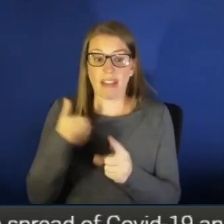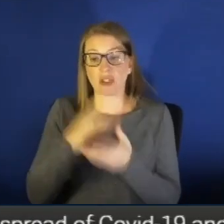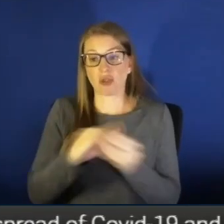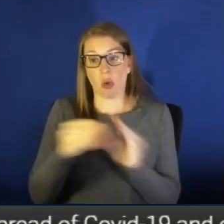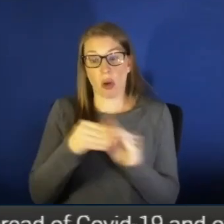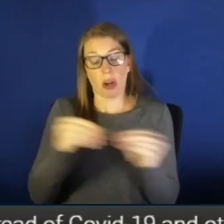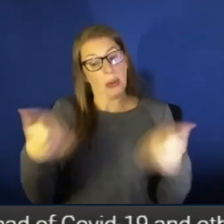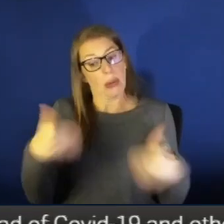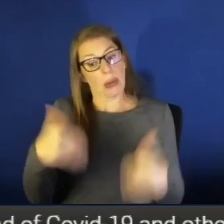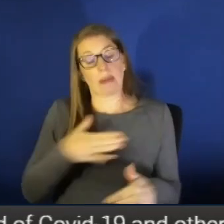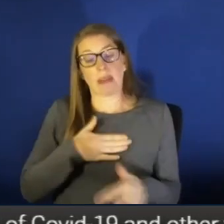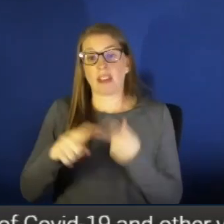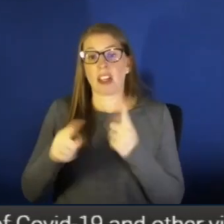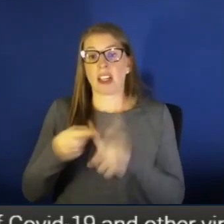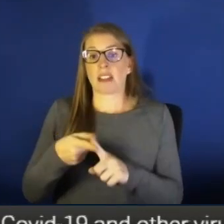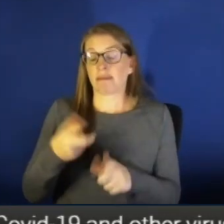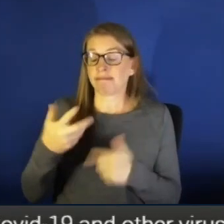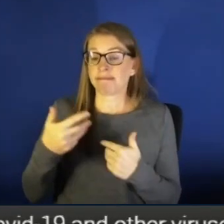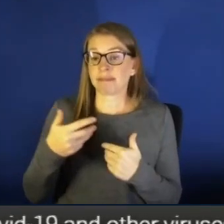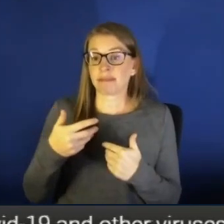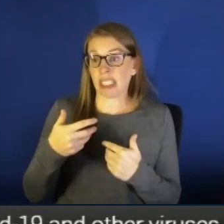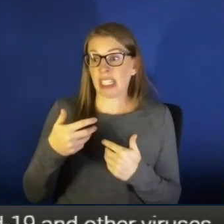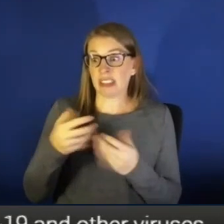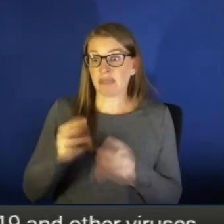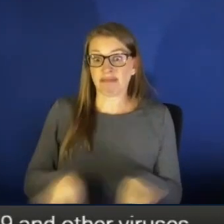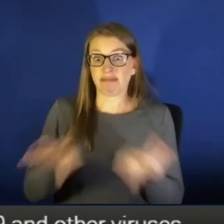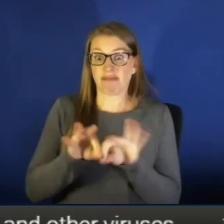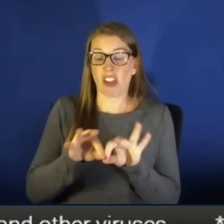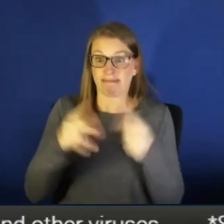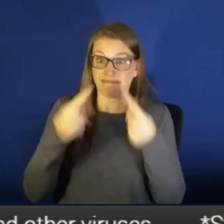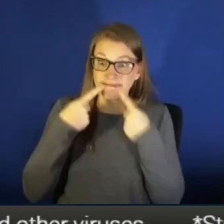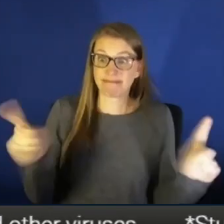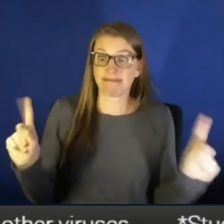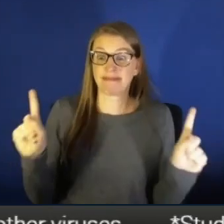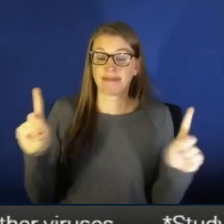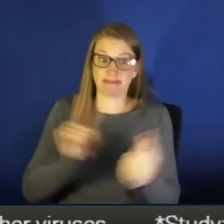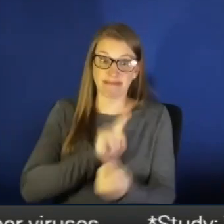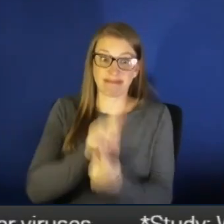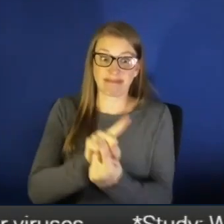do, and it is worth sharing it with people that you come in contact.